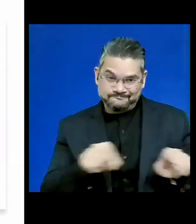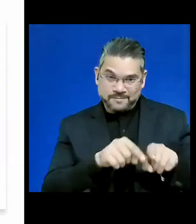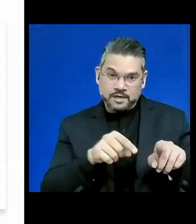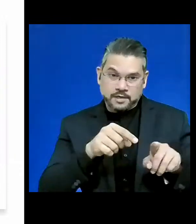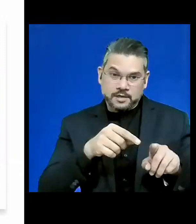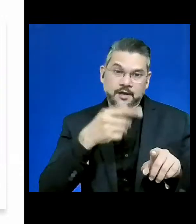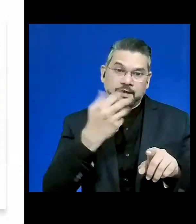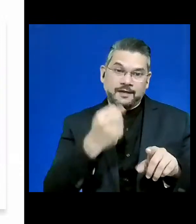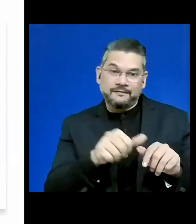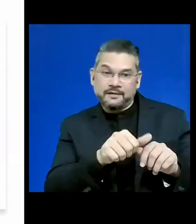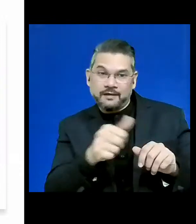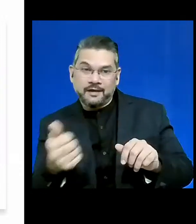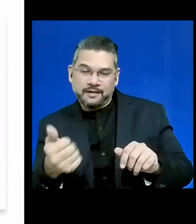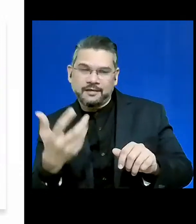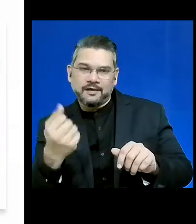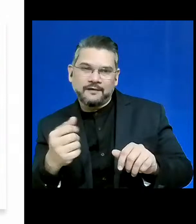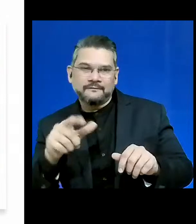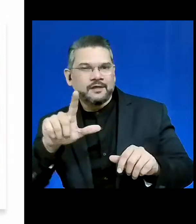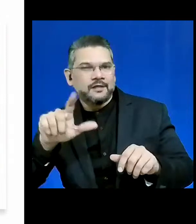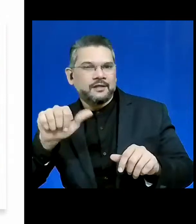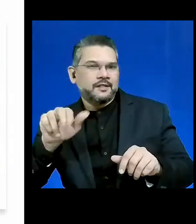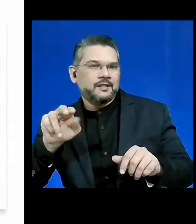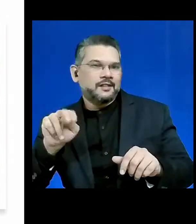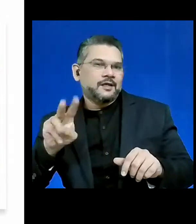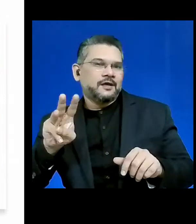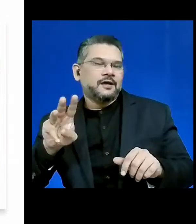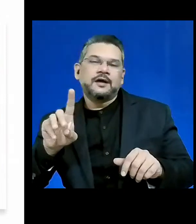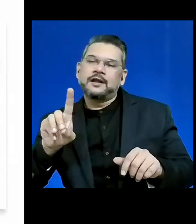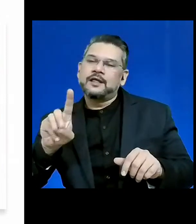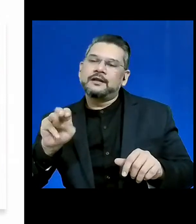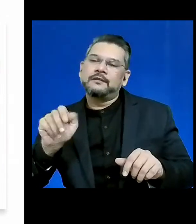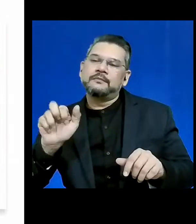of the site, the building in which the content is housed.